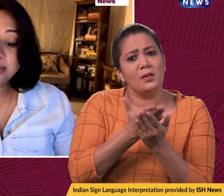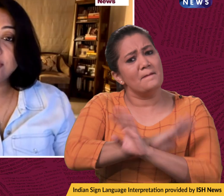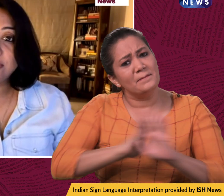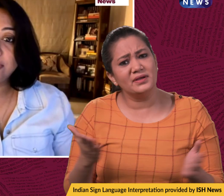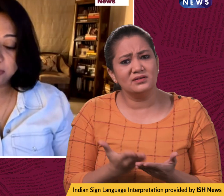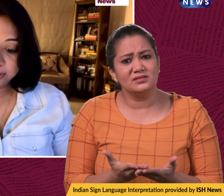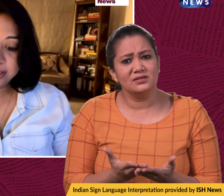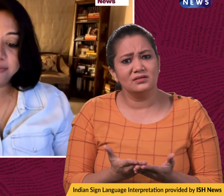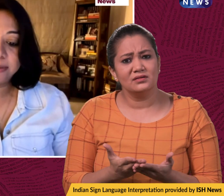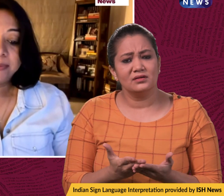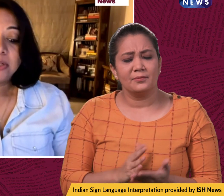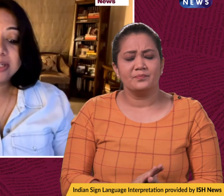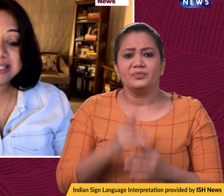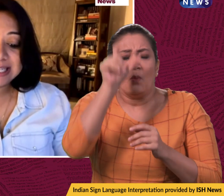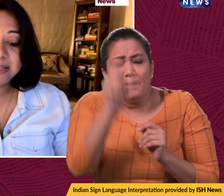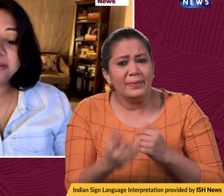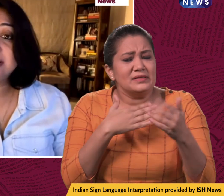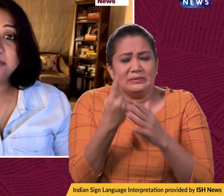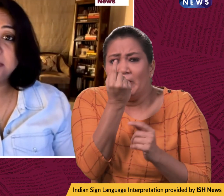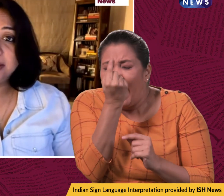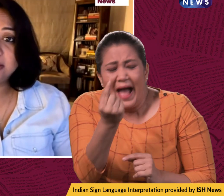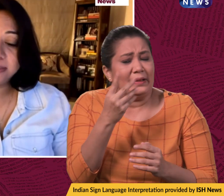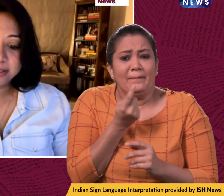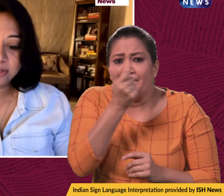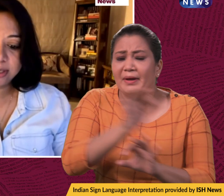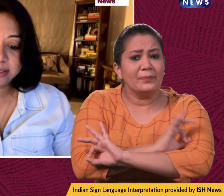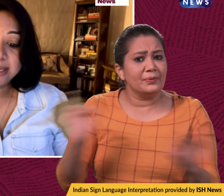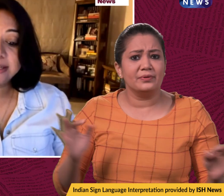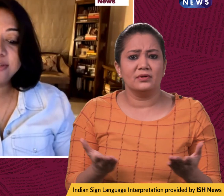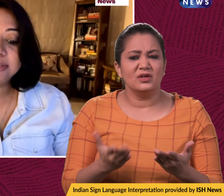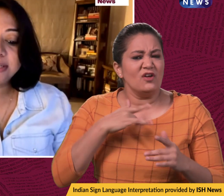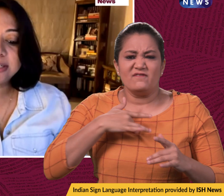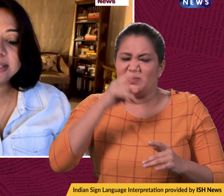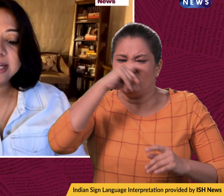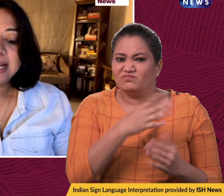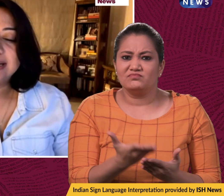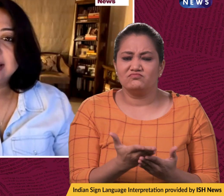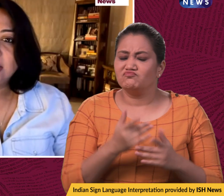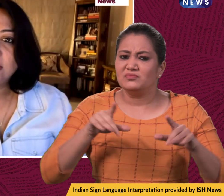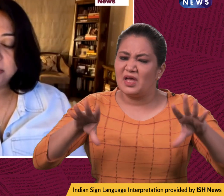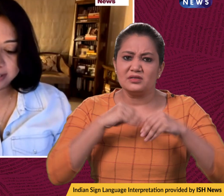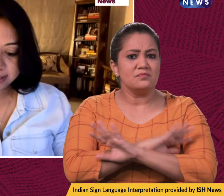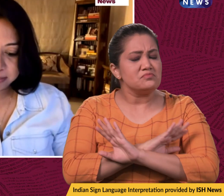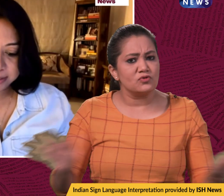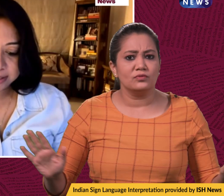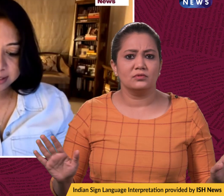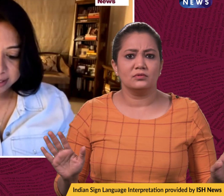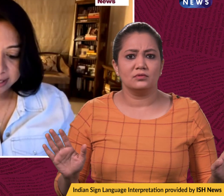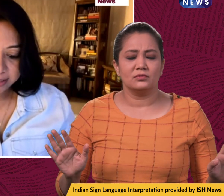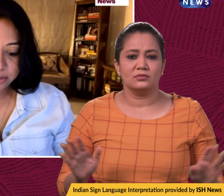were received. Not a single person has been paid compensation yet. It is ridiculous and cannot be